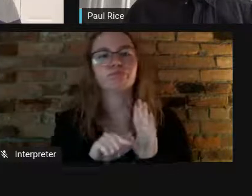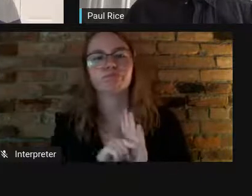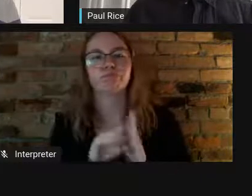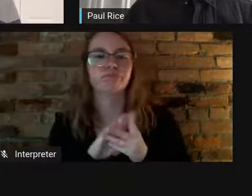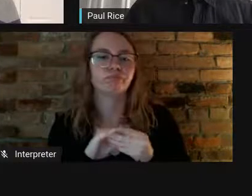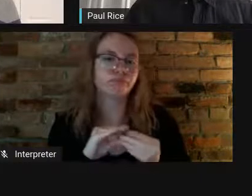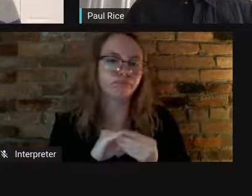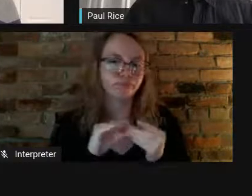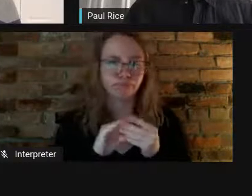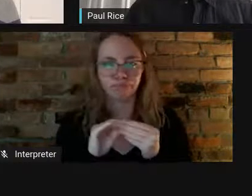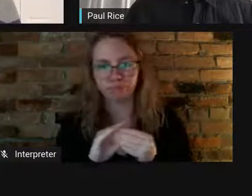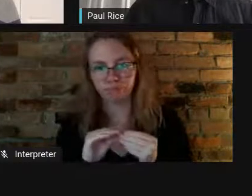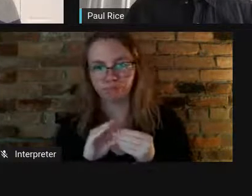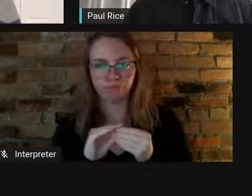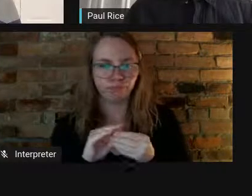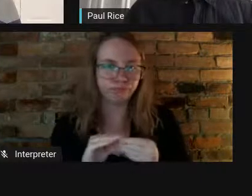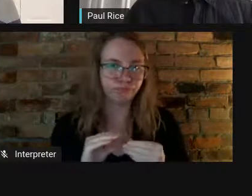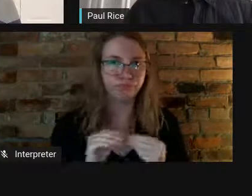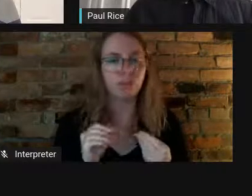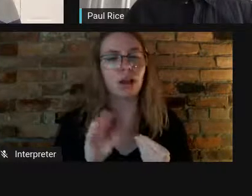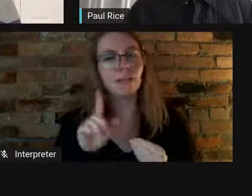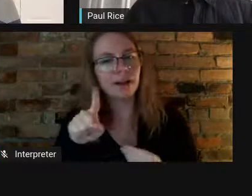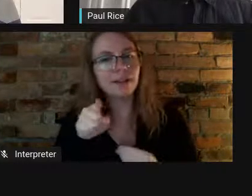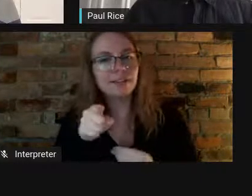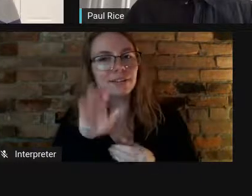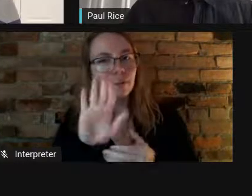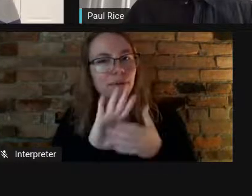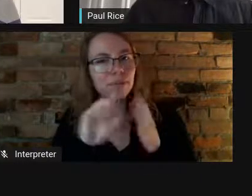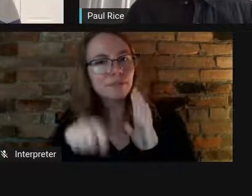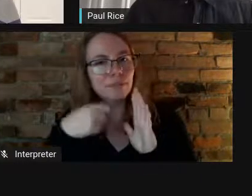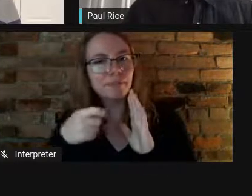put a great mix of